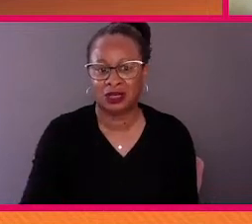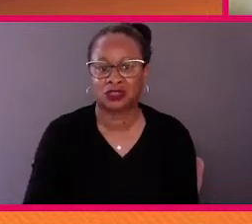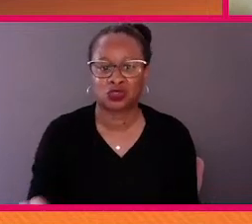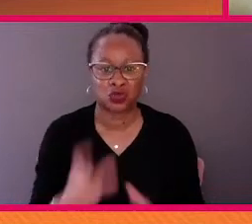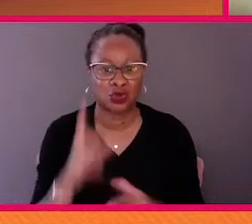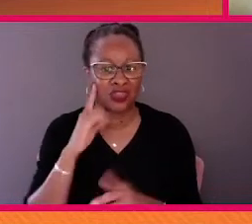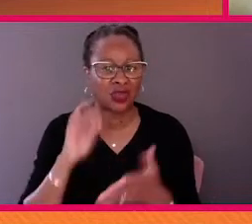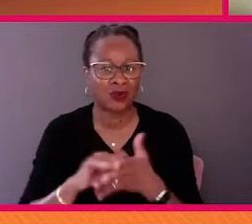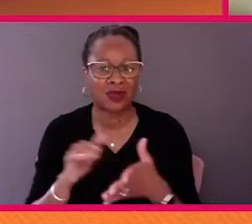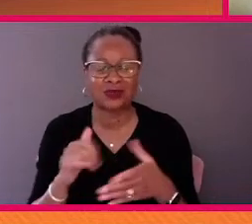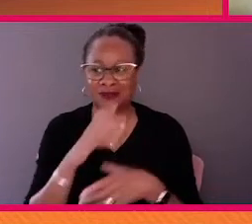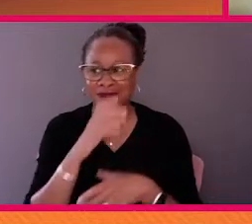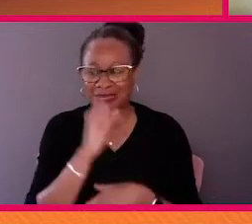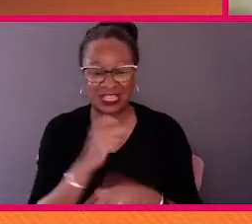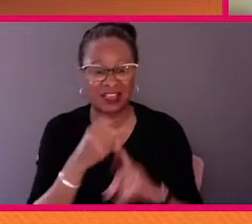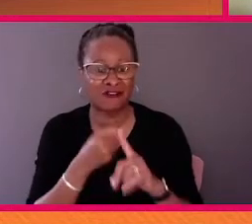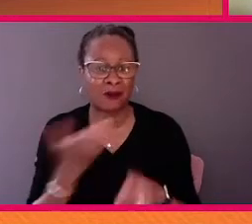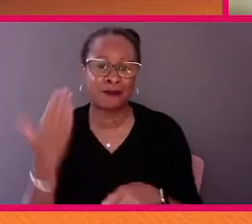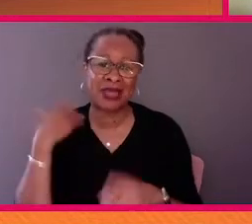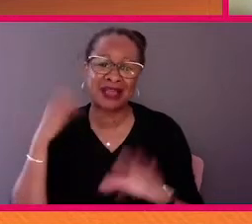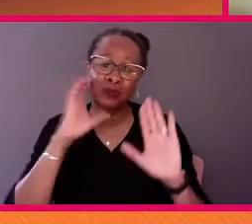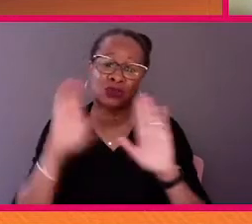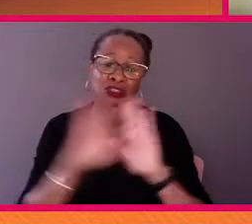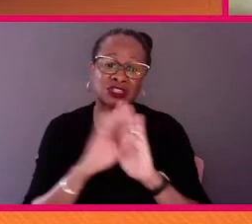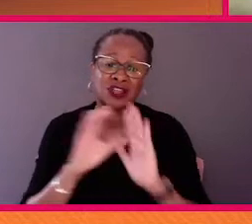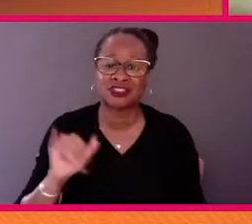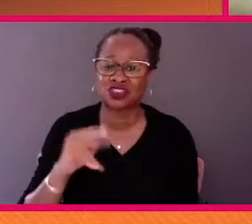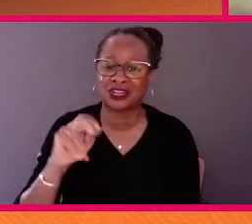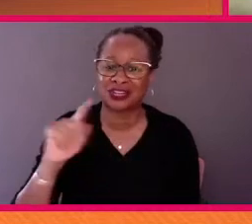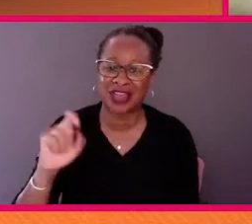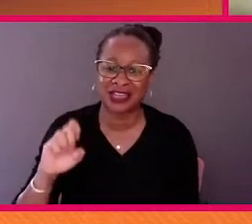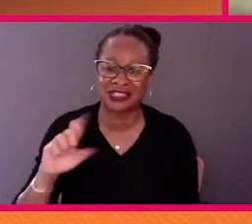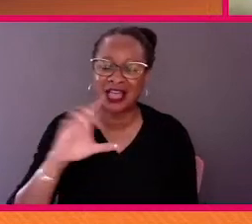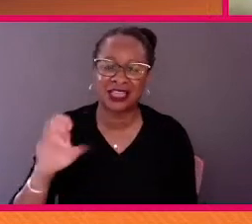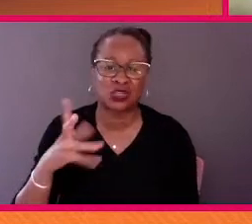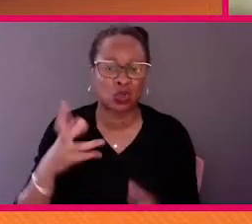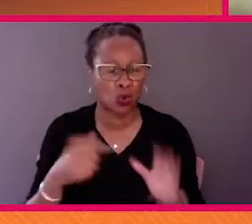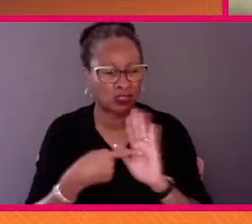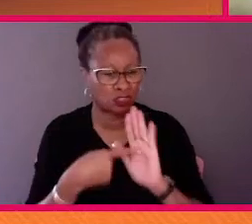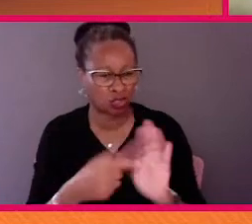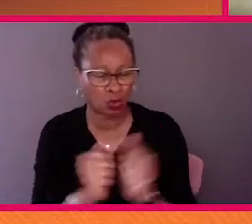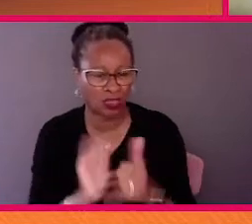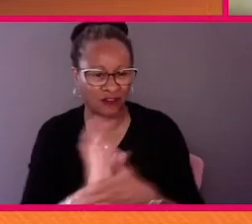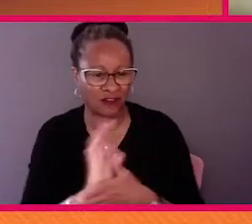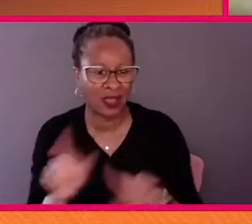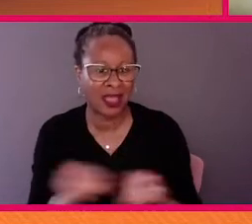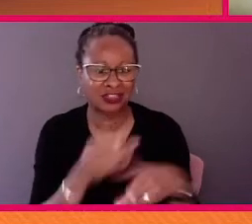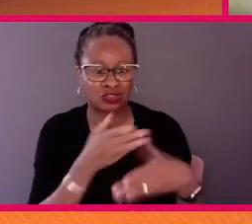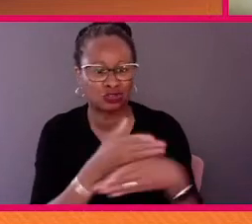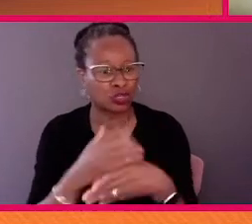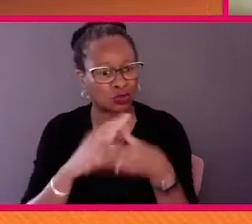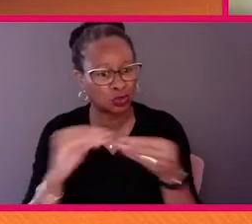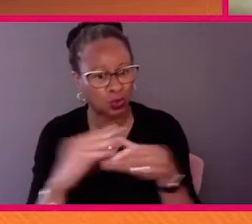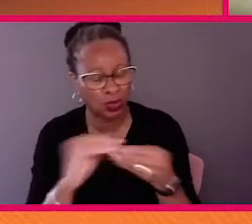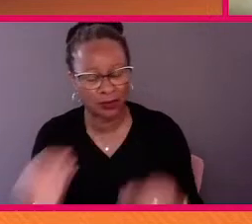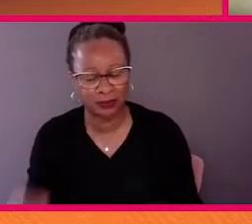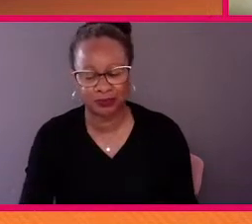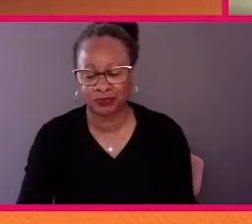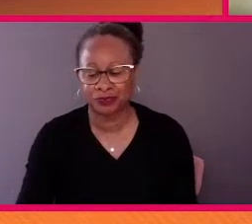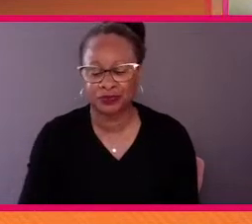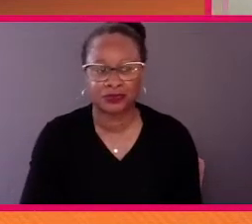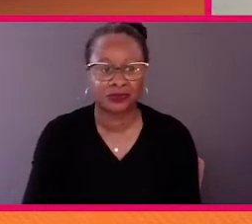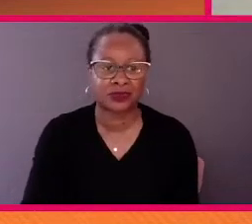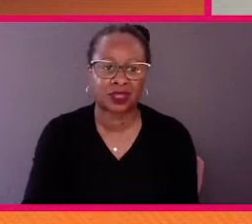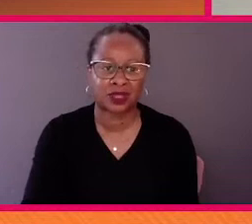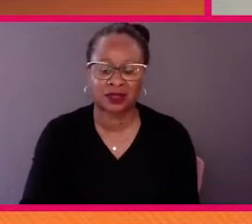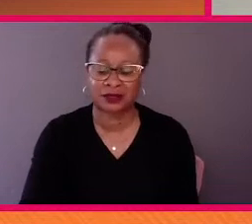past portraits of Jeanette Lee that you really wanted to get across with this film as you were telling this story? You know what? I felt like a lot